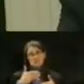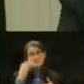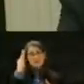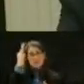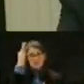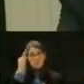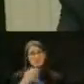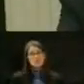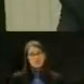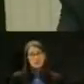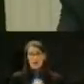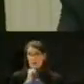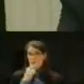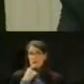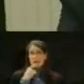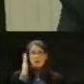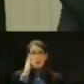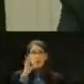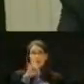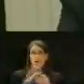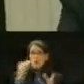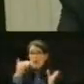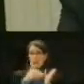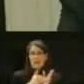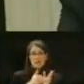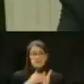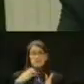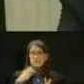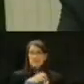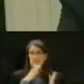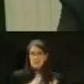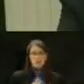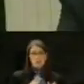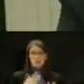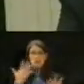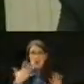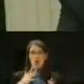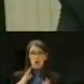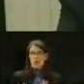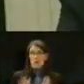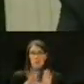that were put in. The way it was done wasn't on the up and up.